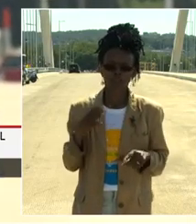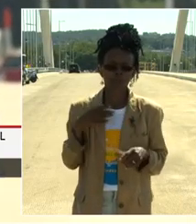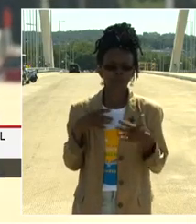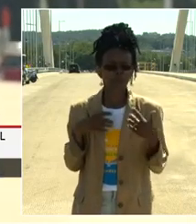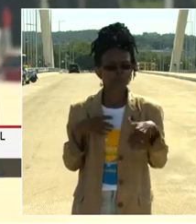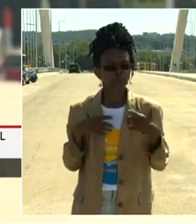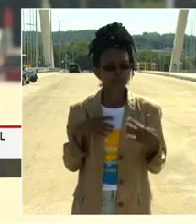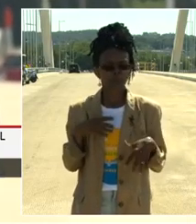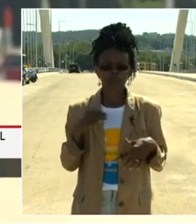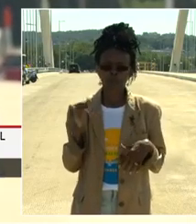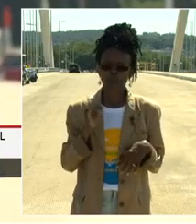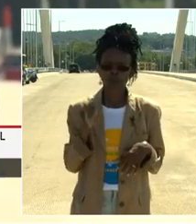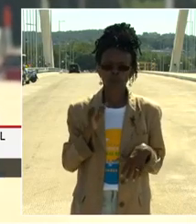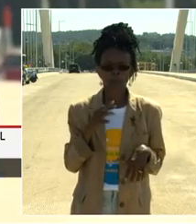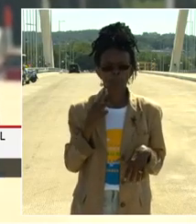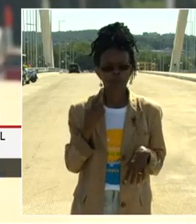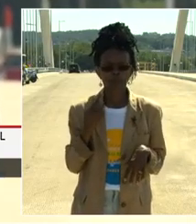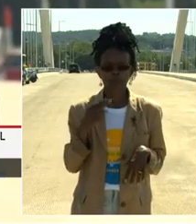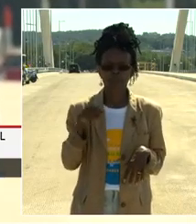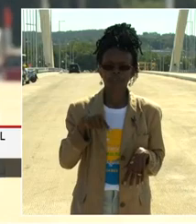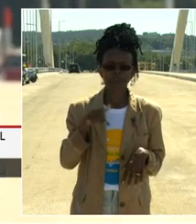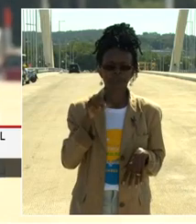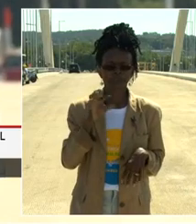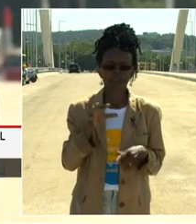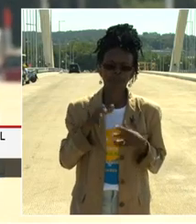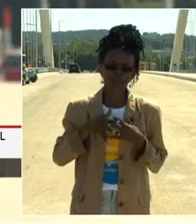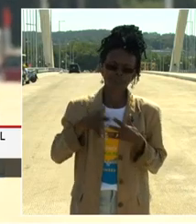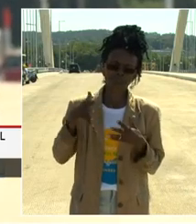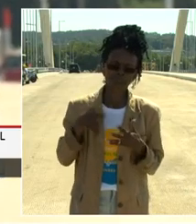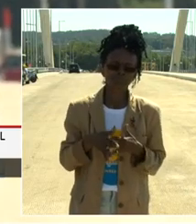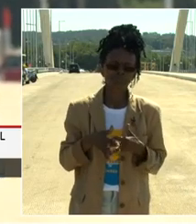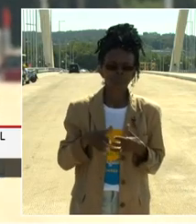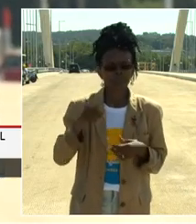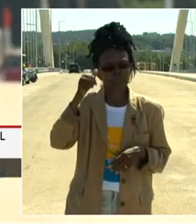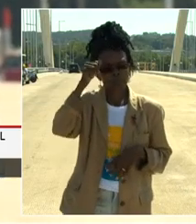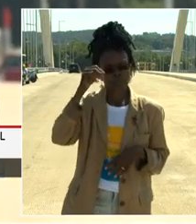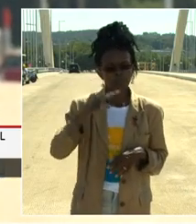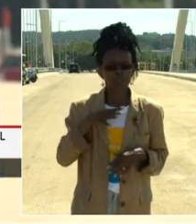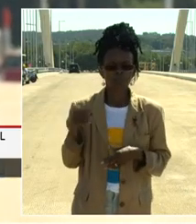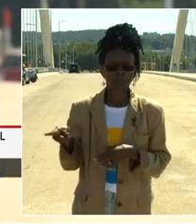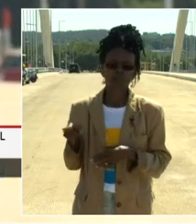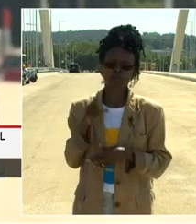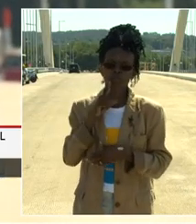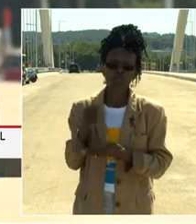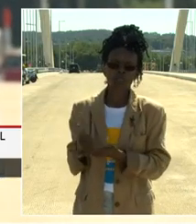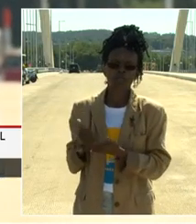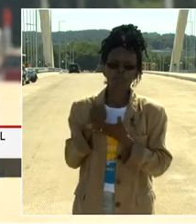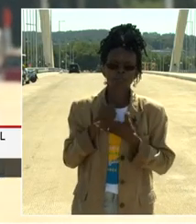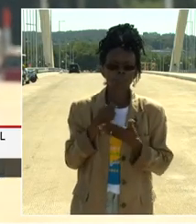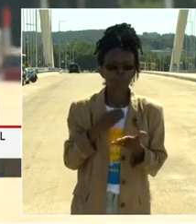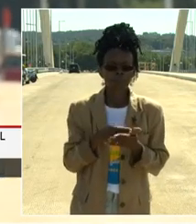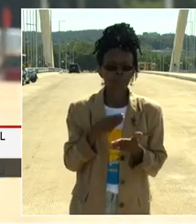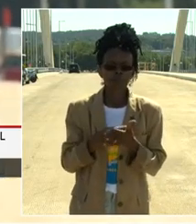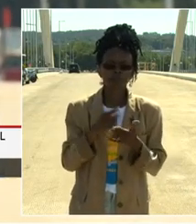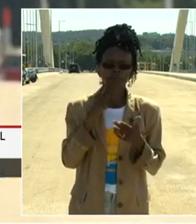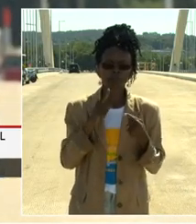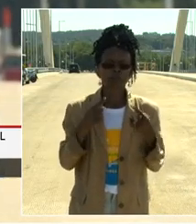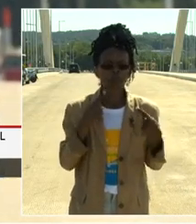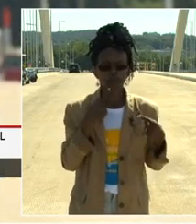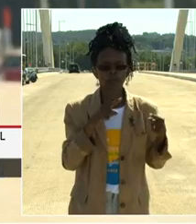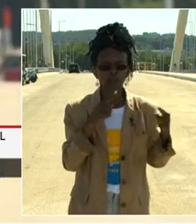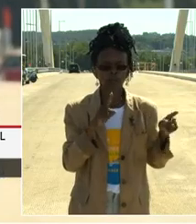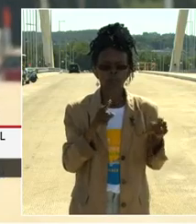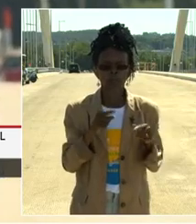the best friends of the district, the man who helped me get the funding I've just described, Majority